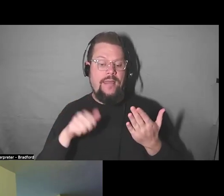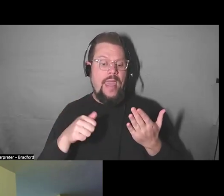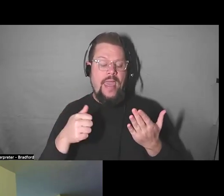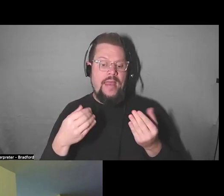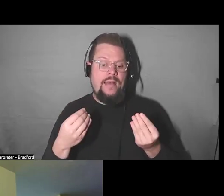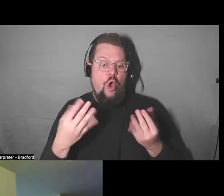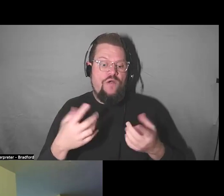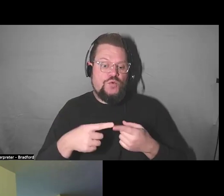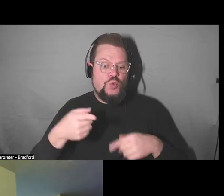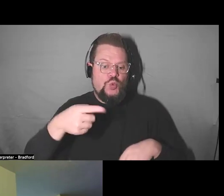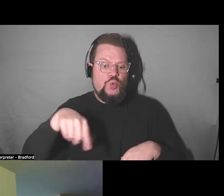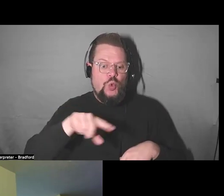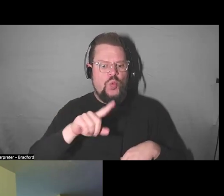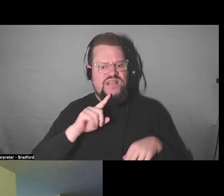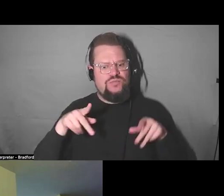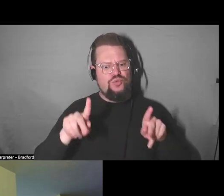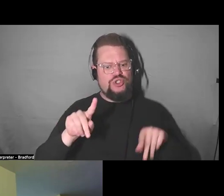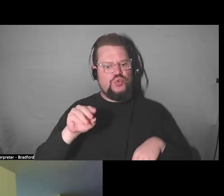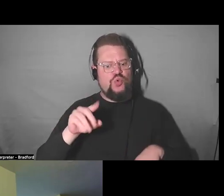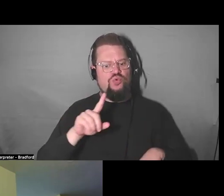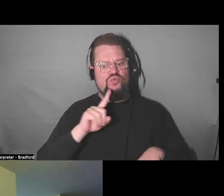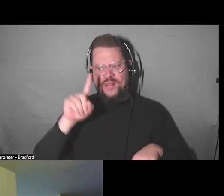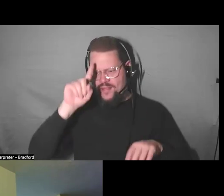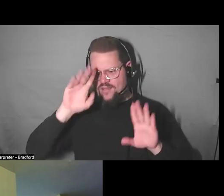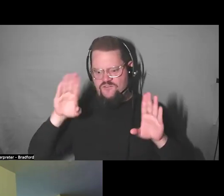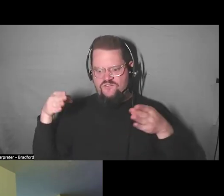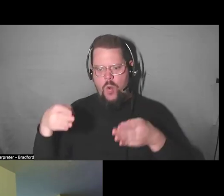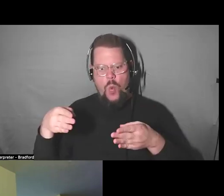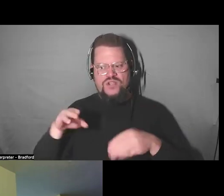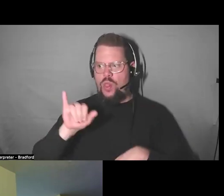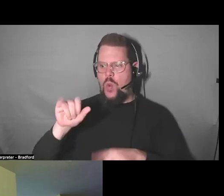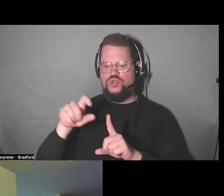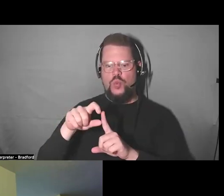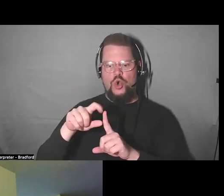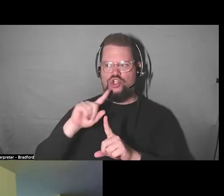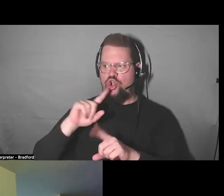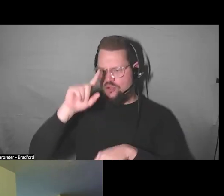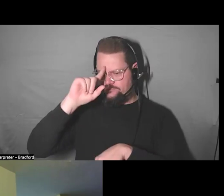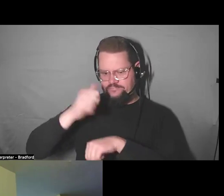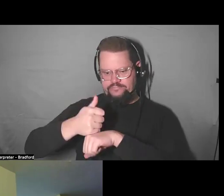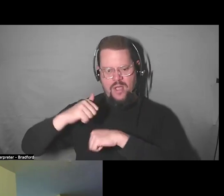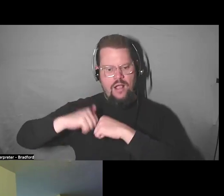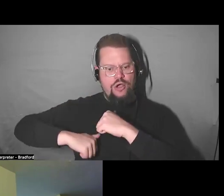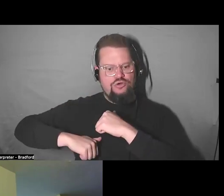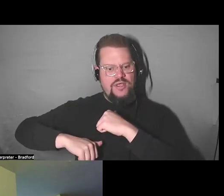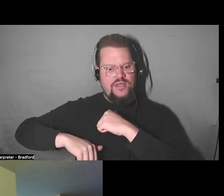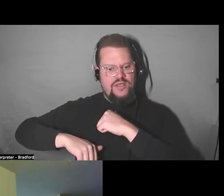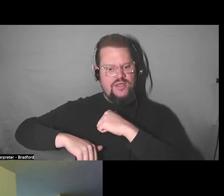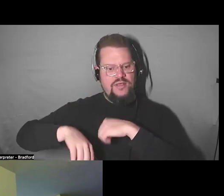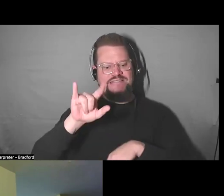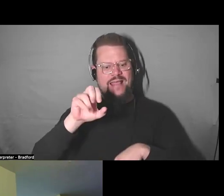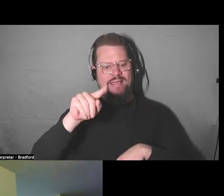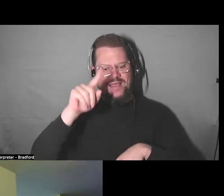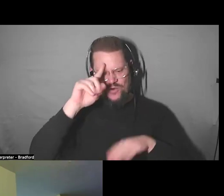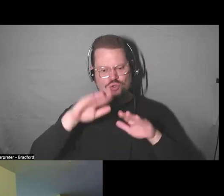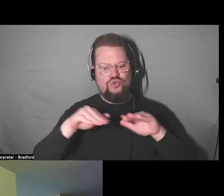just permission to really focus on those words that are concrete and salient for kids who are deaf and hard